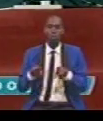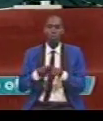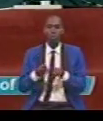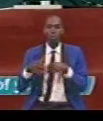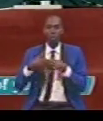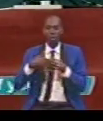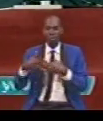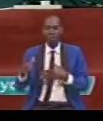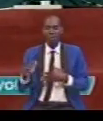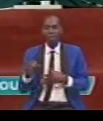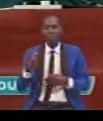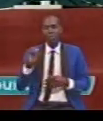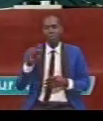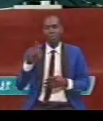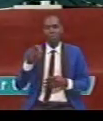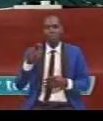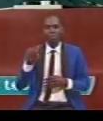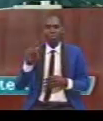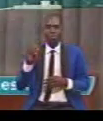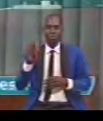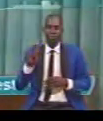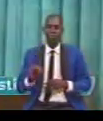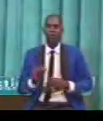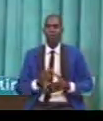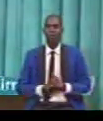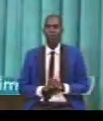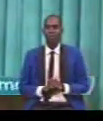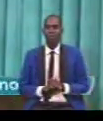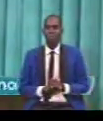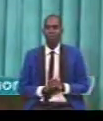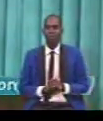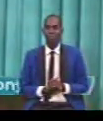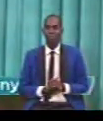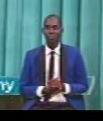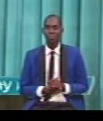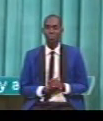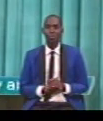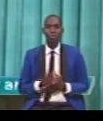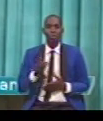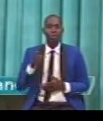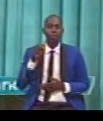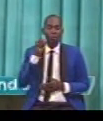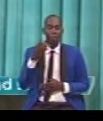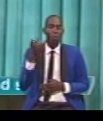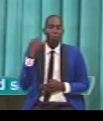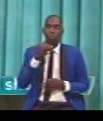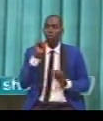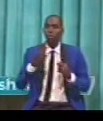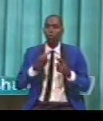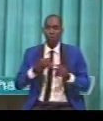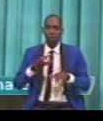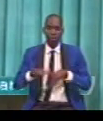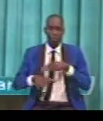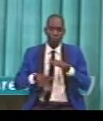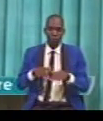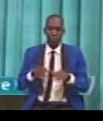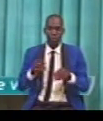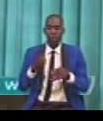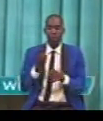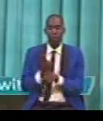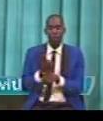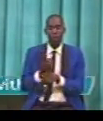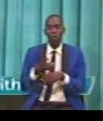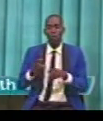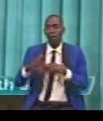No more audience. Amen. She was unable to walk the way she ought to even after the